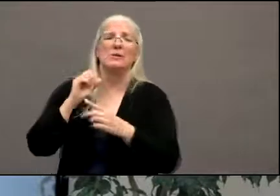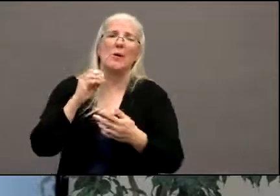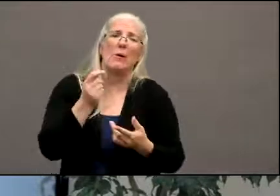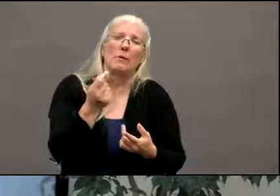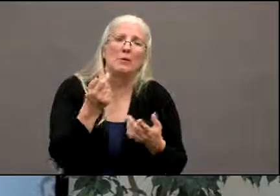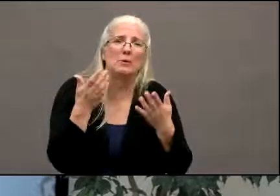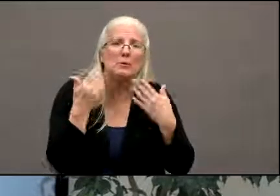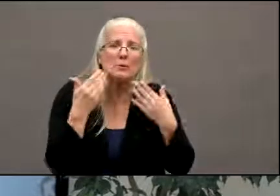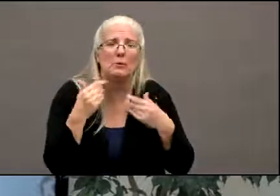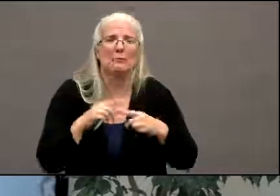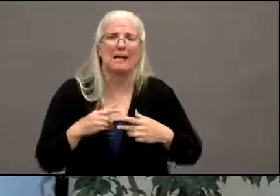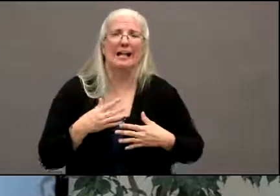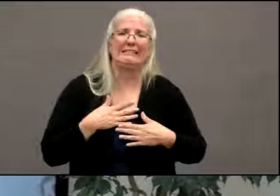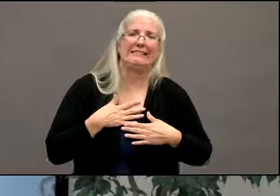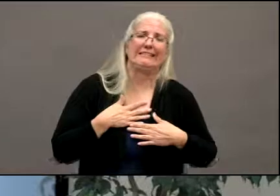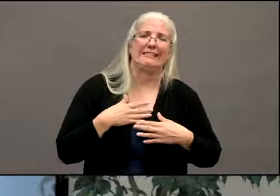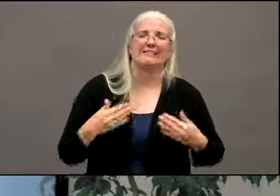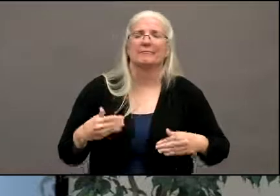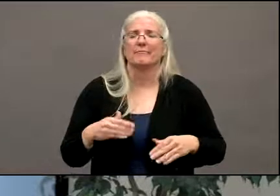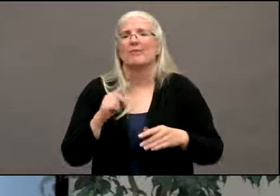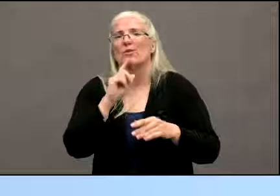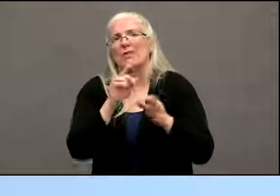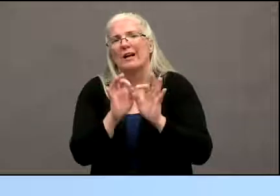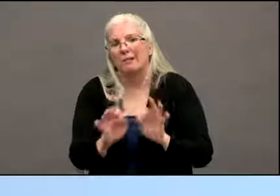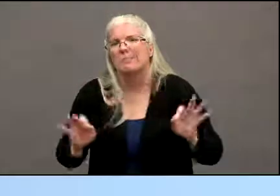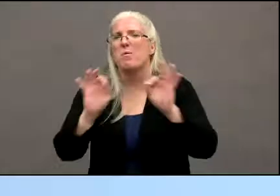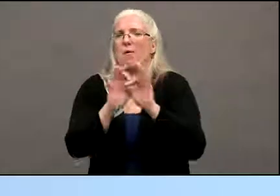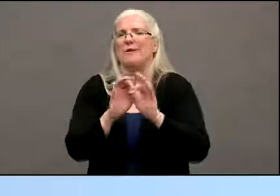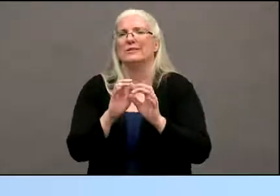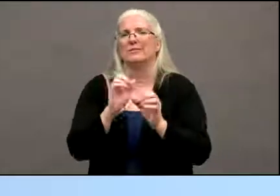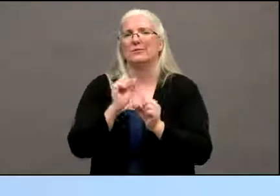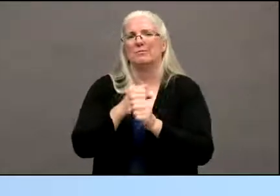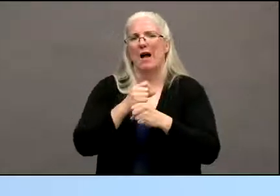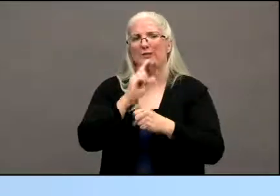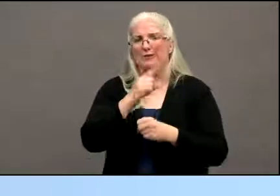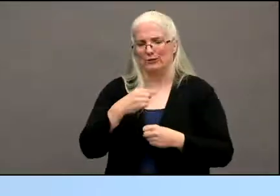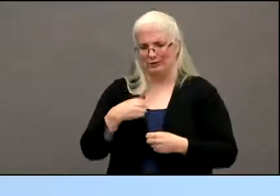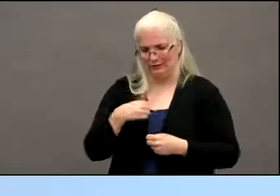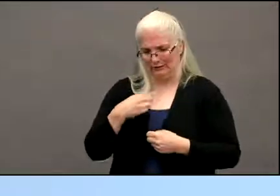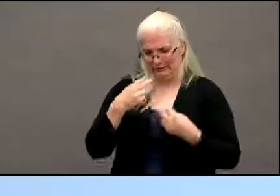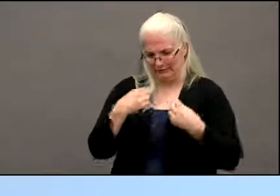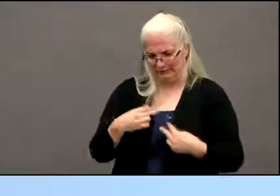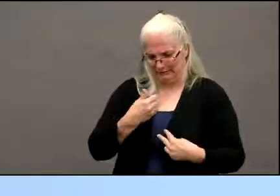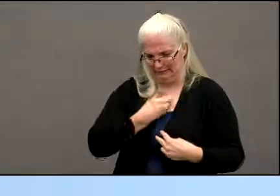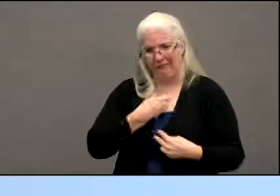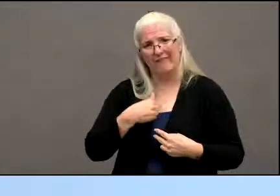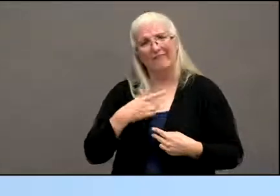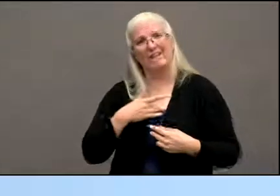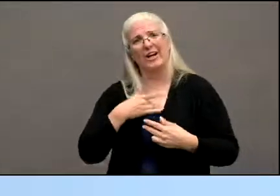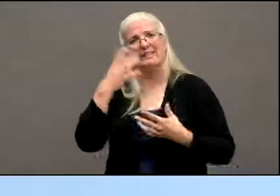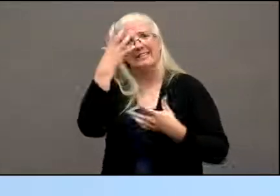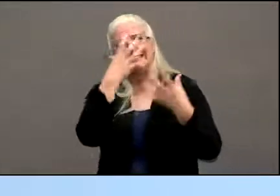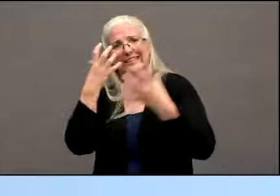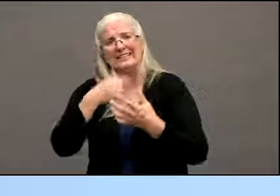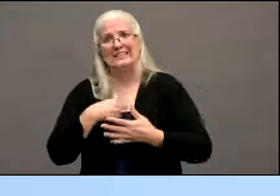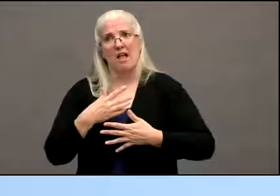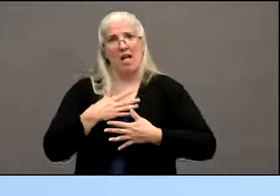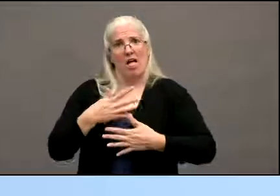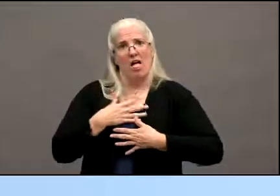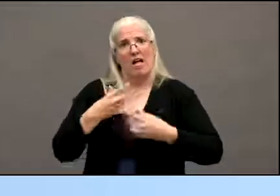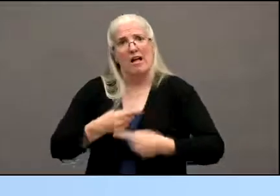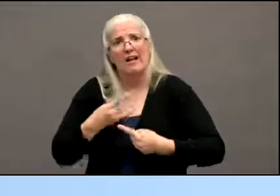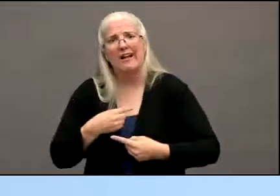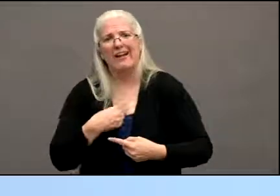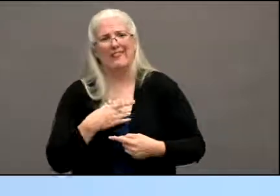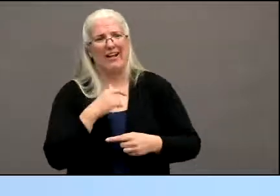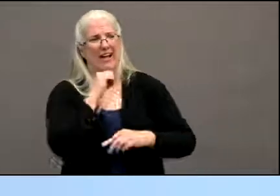monitor yourself. If you start feeling, you know, some dizziness, some difficulty, or you know, with breathing, discomfort,